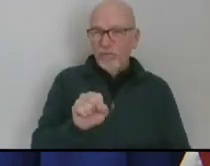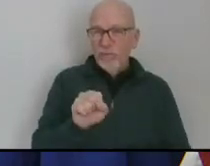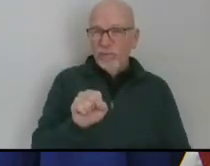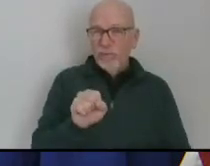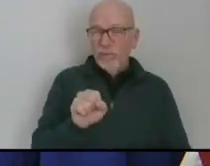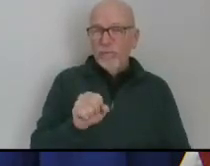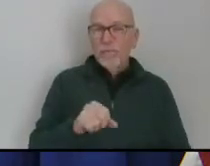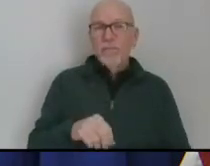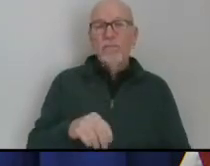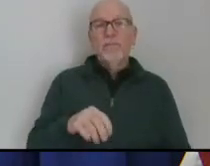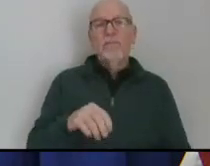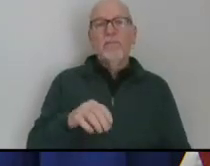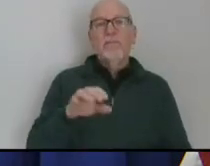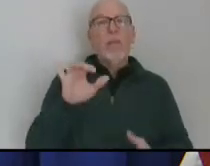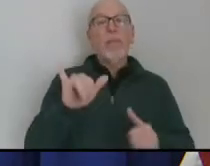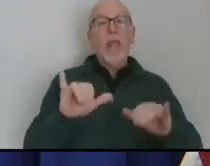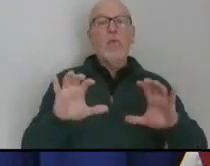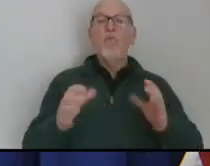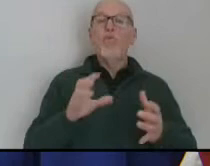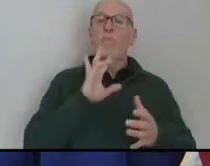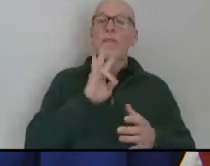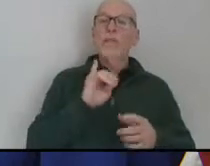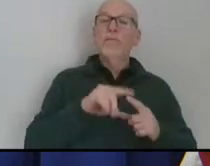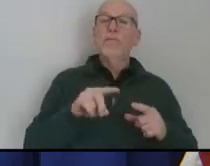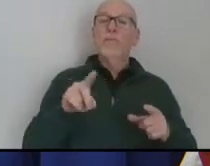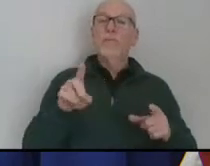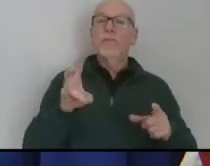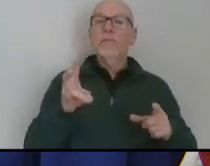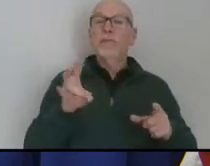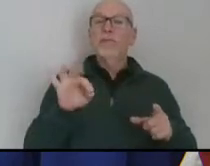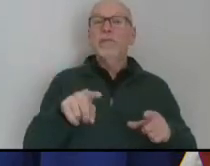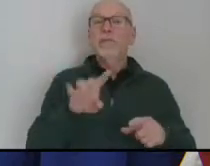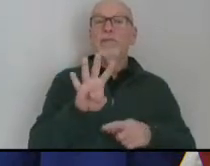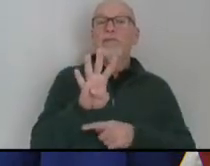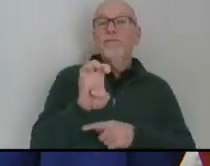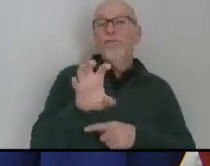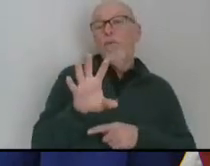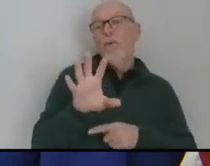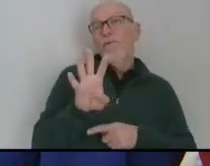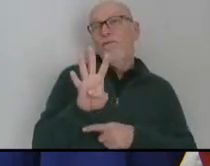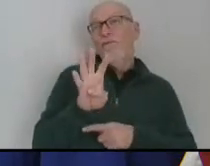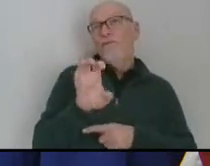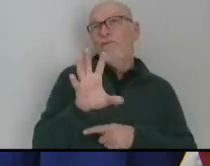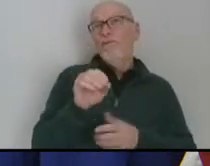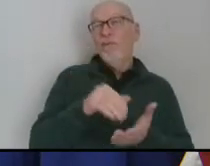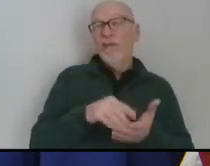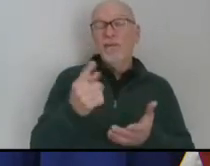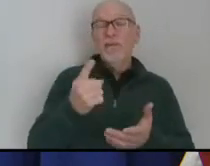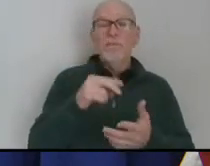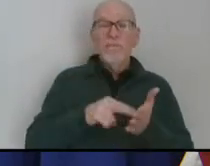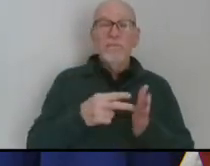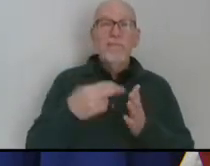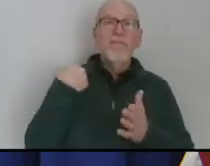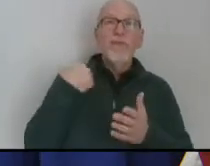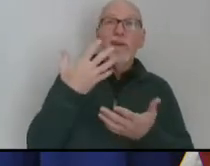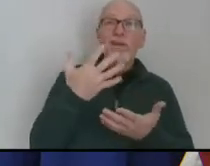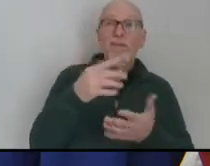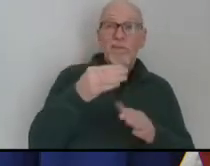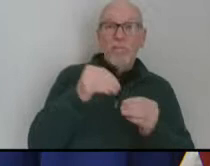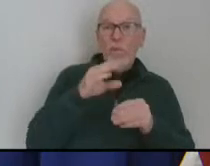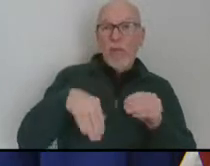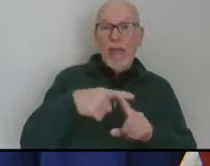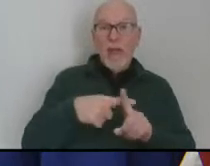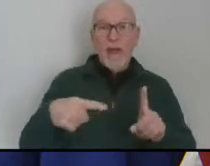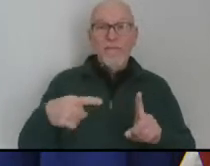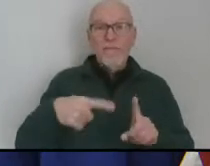that group totaled 470,000, I guess. So we're over 50%. So when we were talking about 20 or 30% saturation rate, where are we